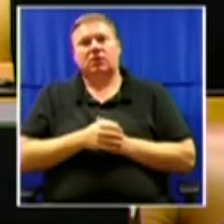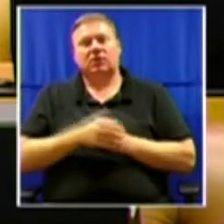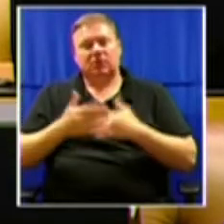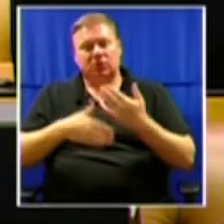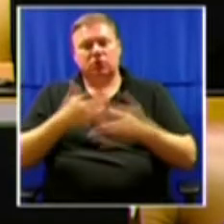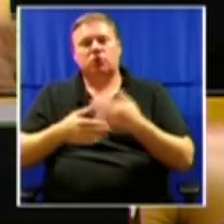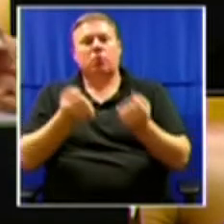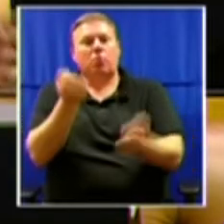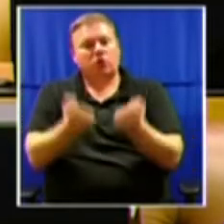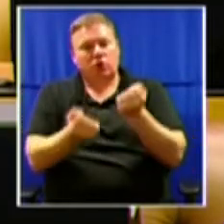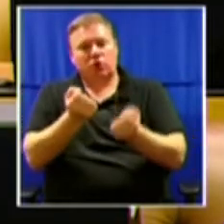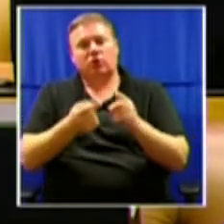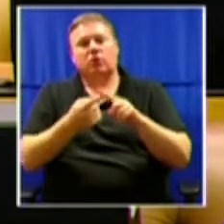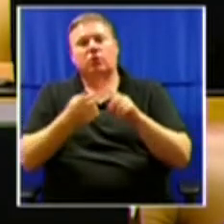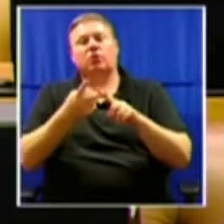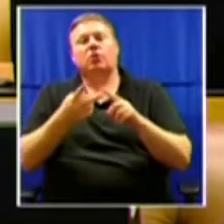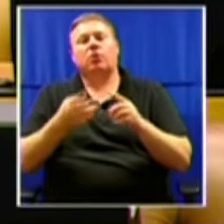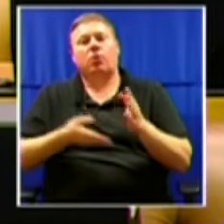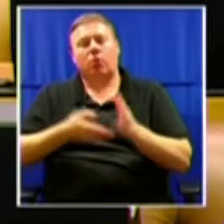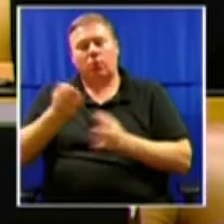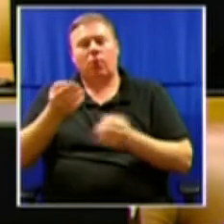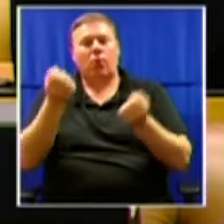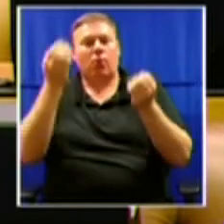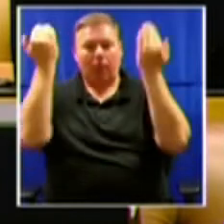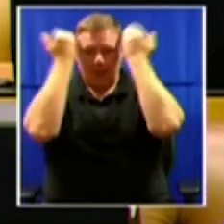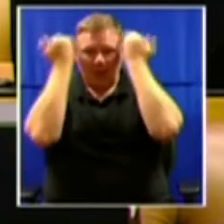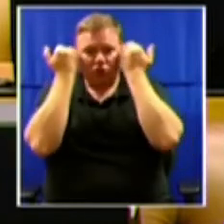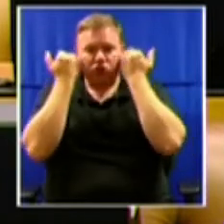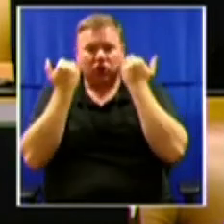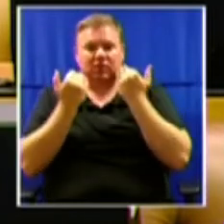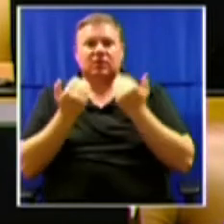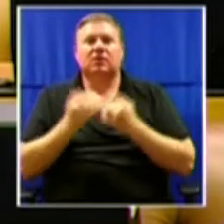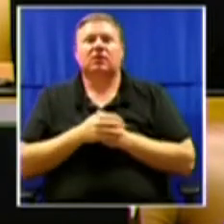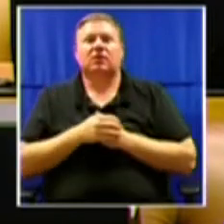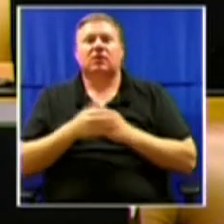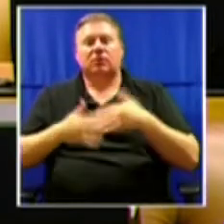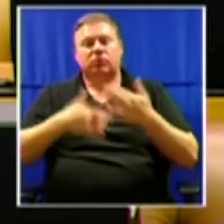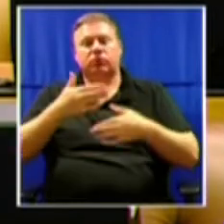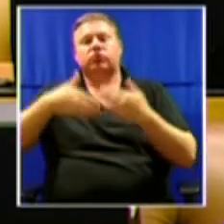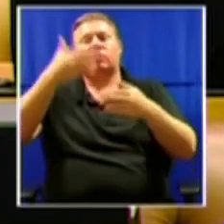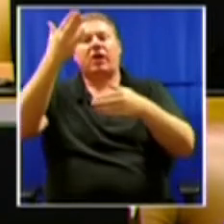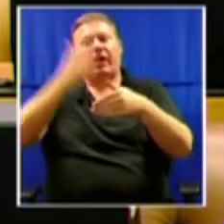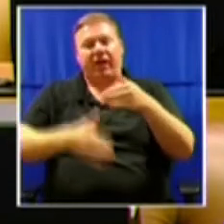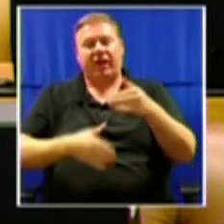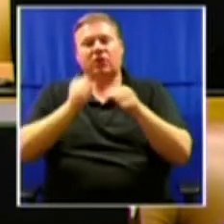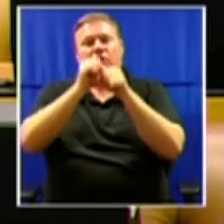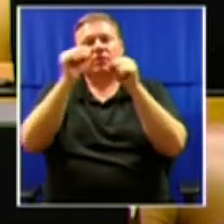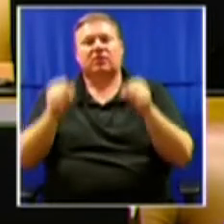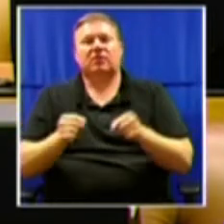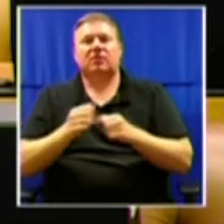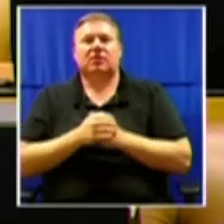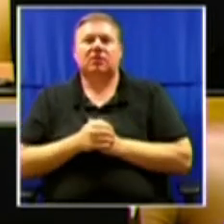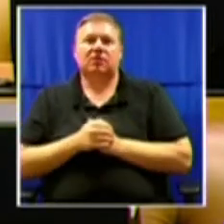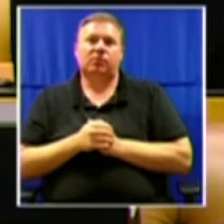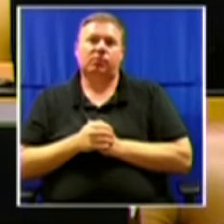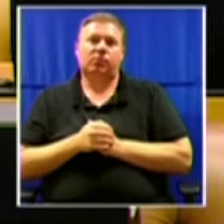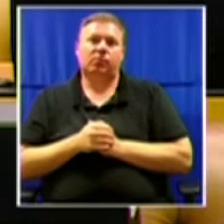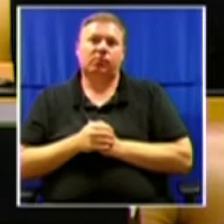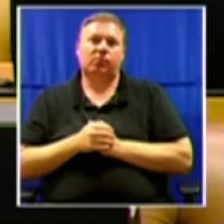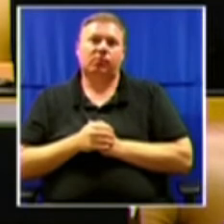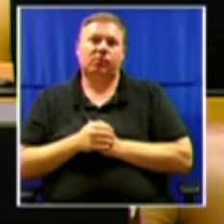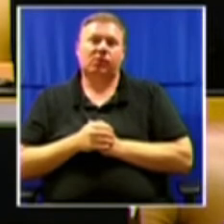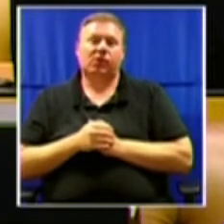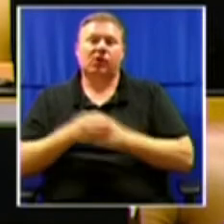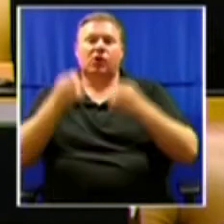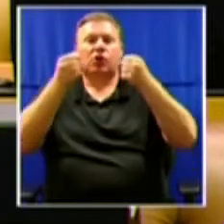and going to the magistrate, up to the last end of the system where the correctional